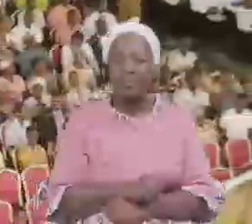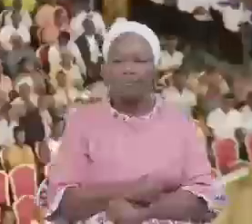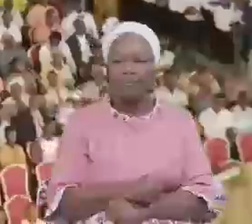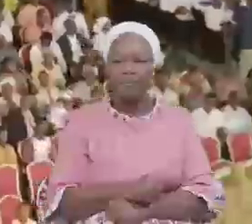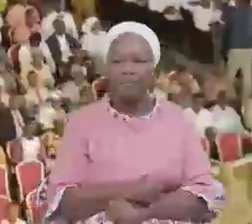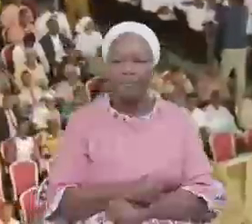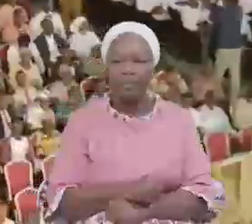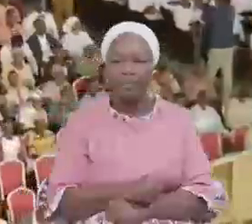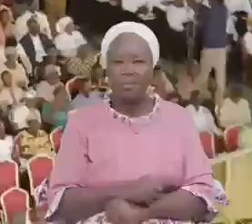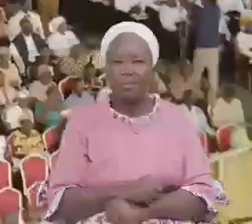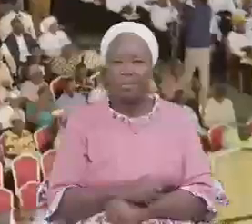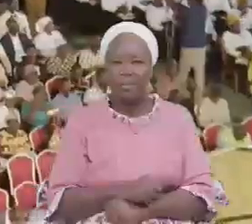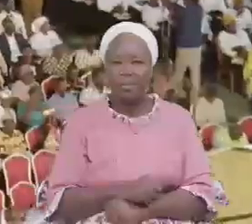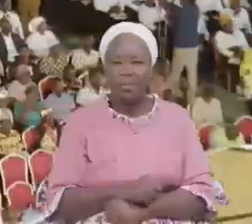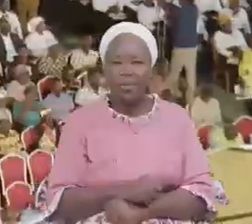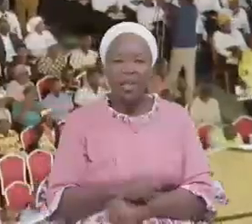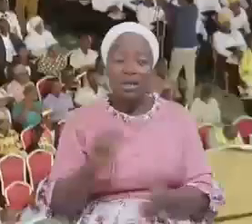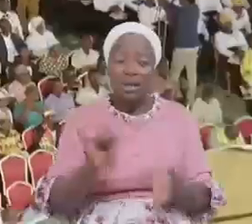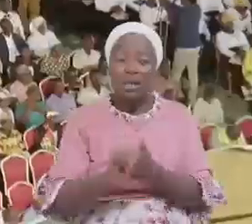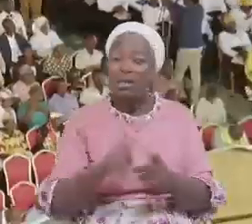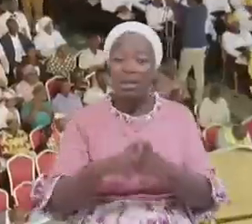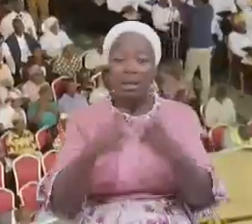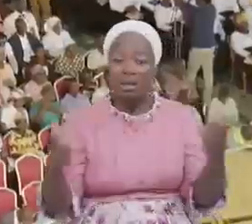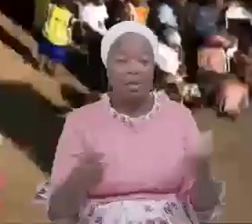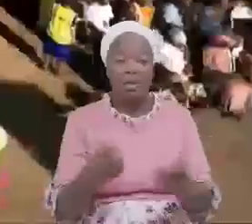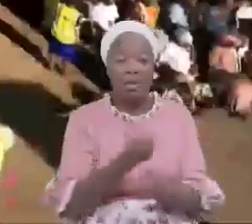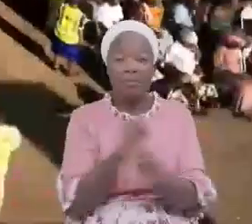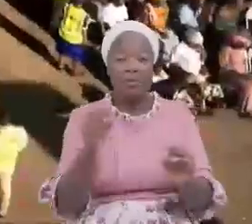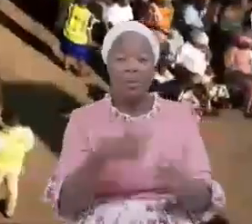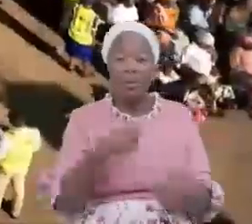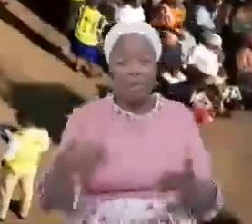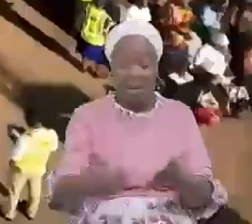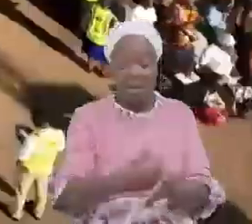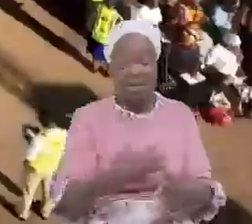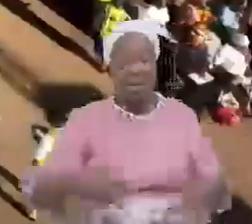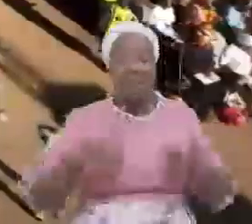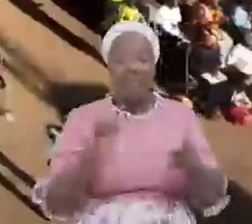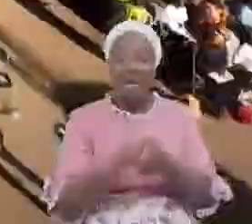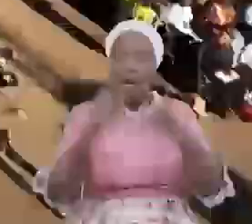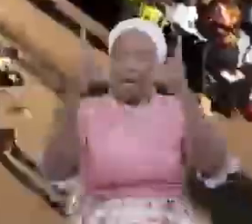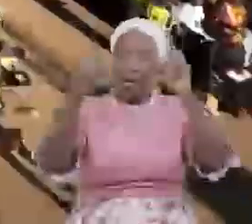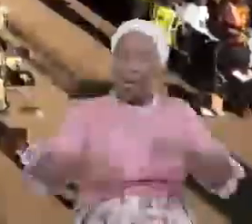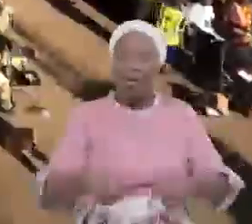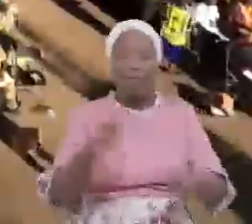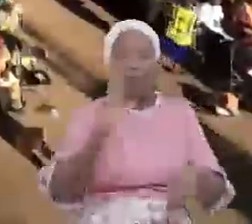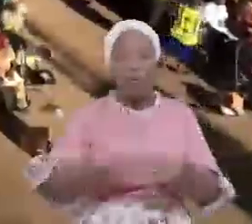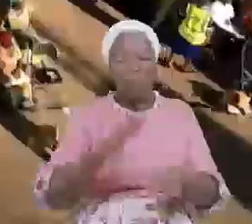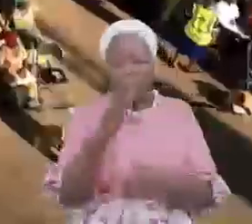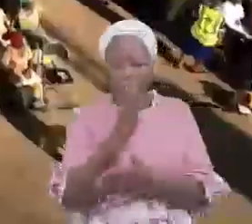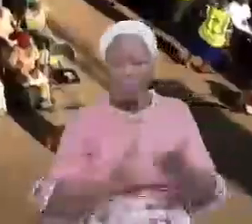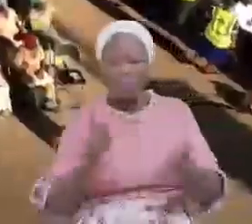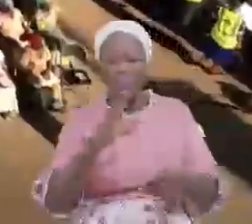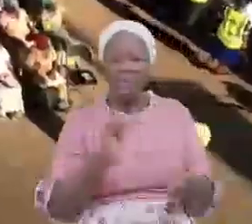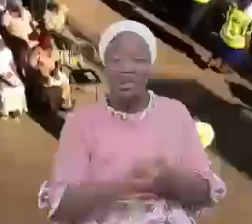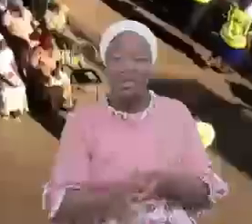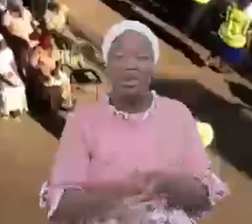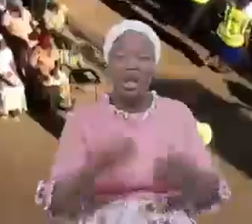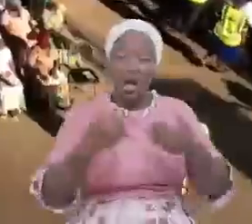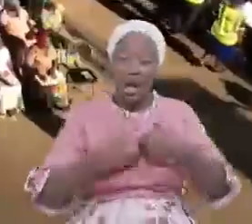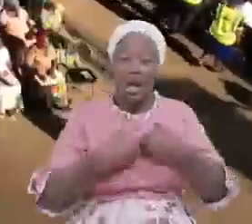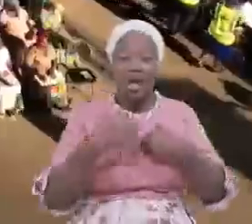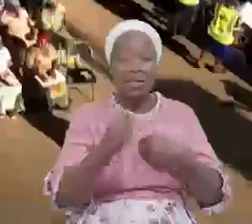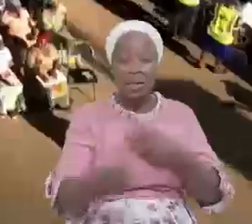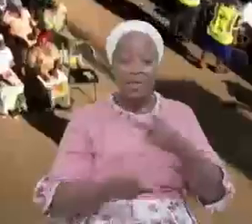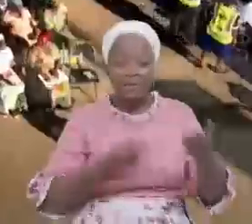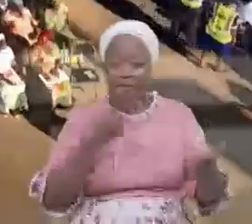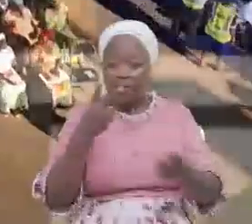That's evidence of redemption. A new life that comes upon somebody that has a